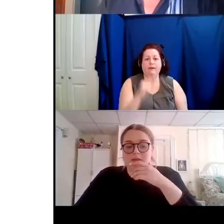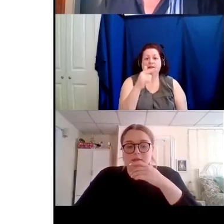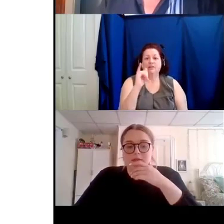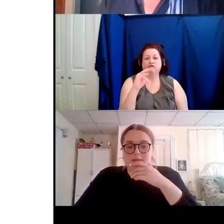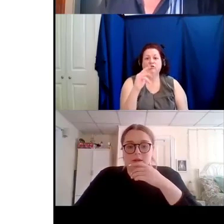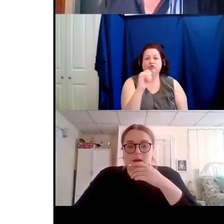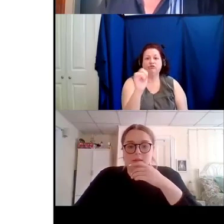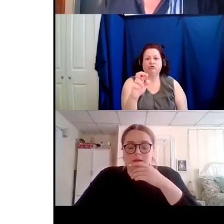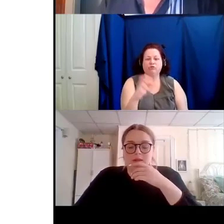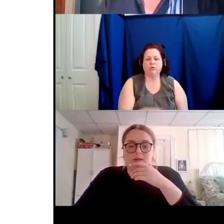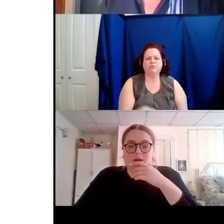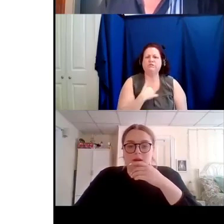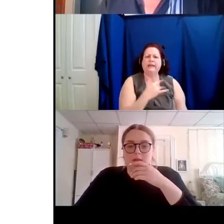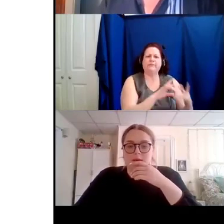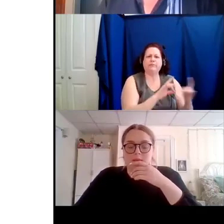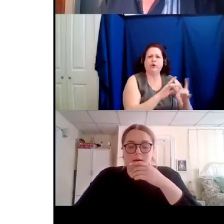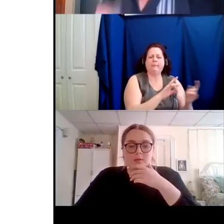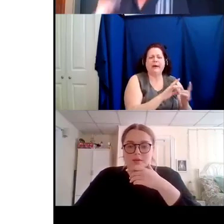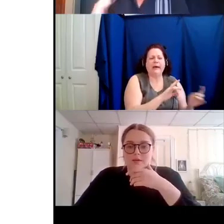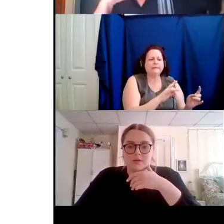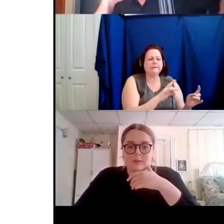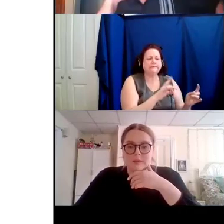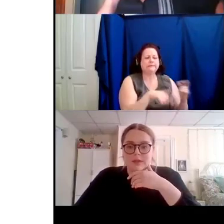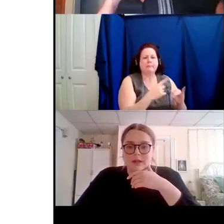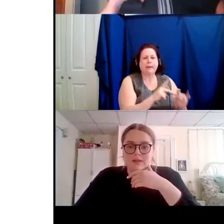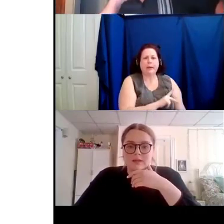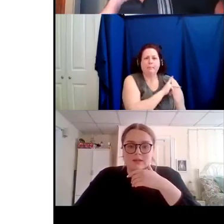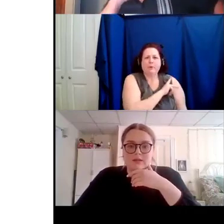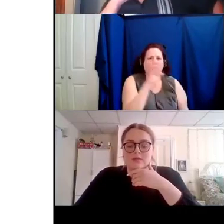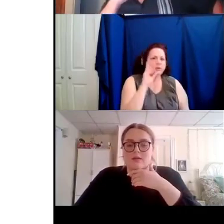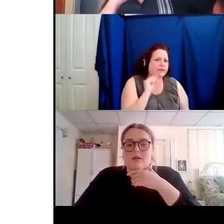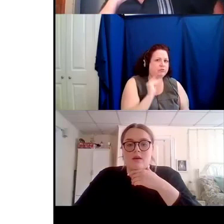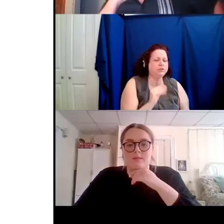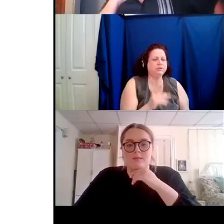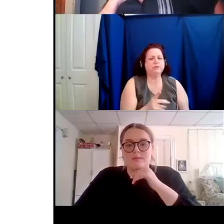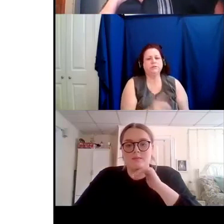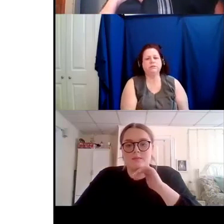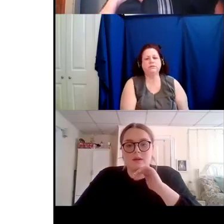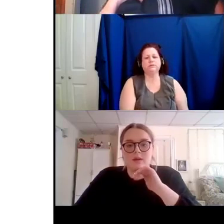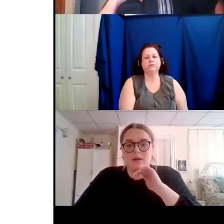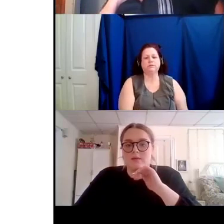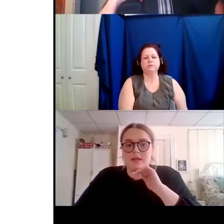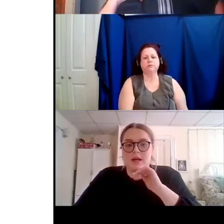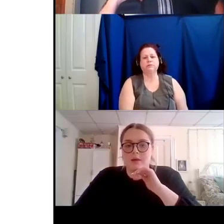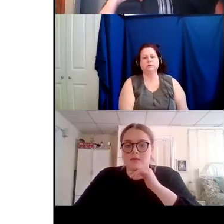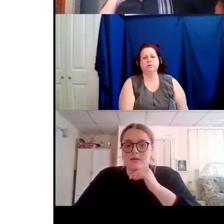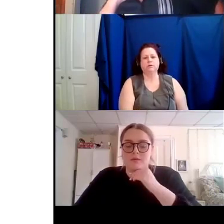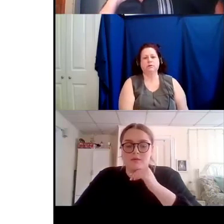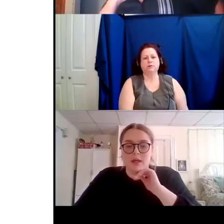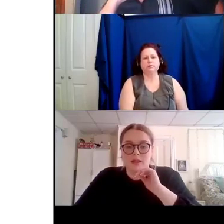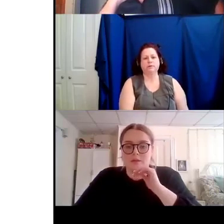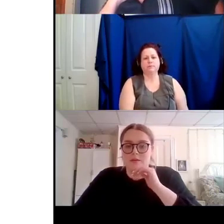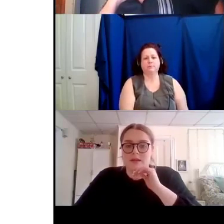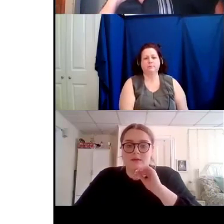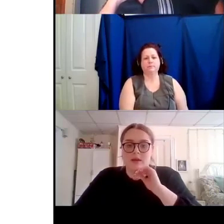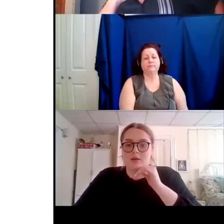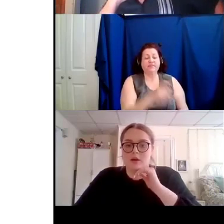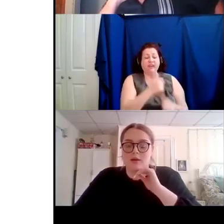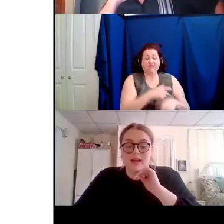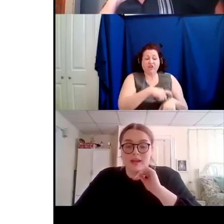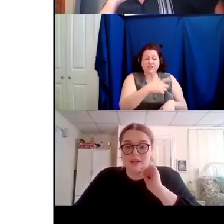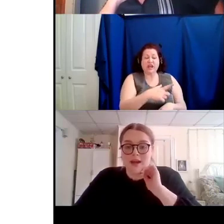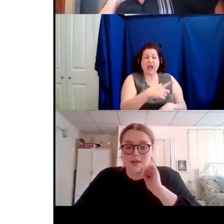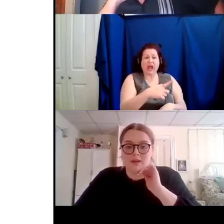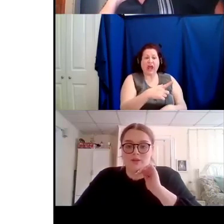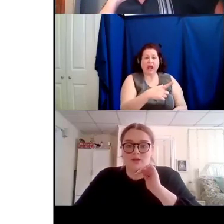Yeah, we just have some comments about personal experiences. Every time I was restrained, I was given